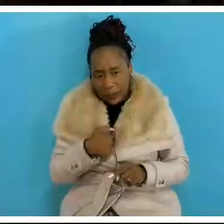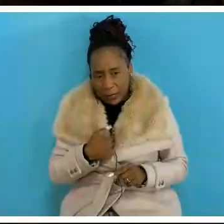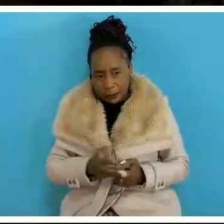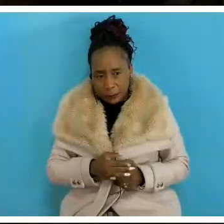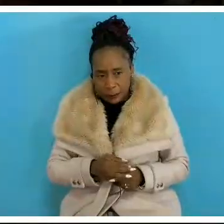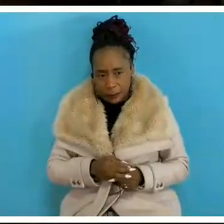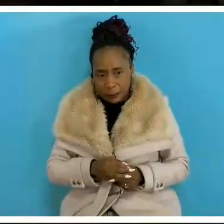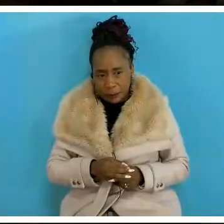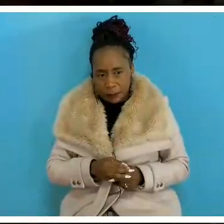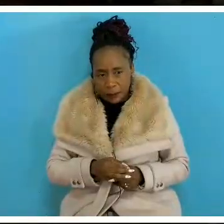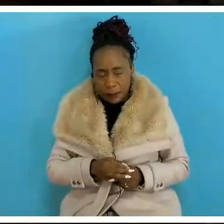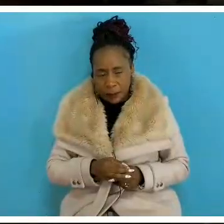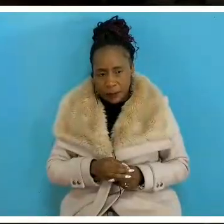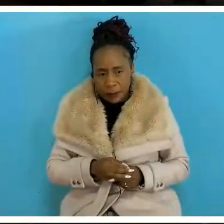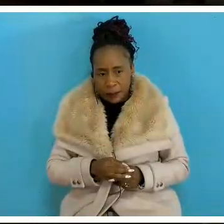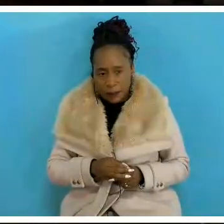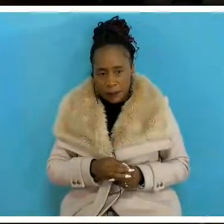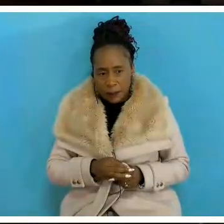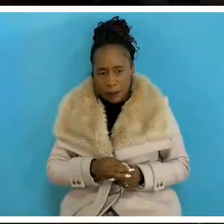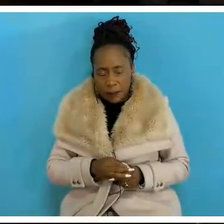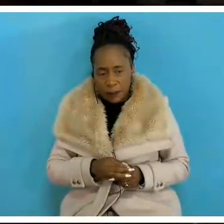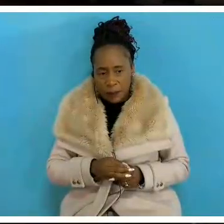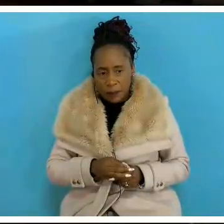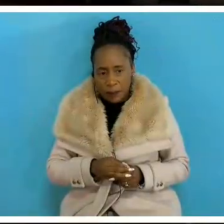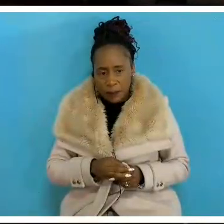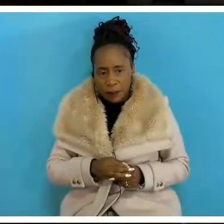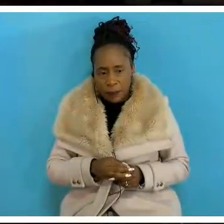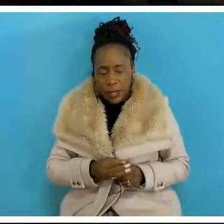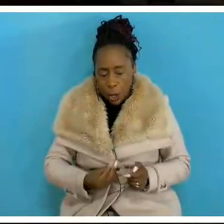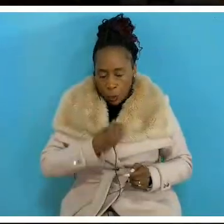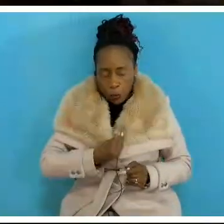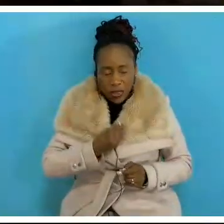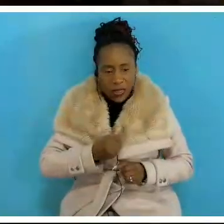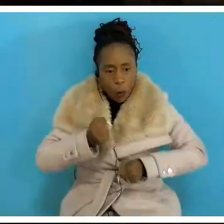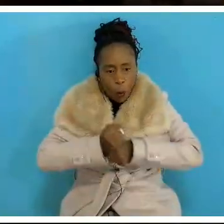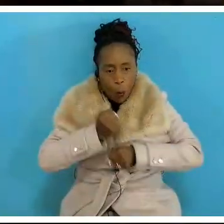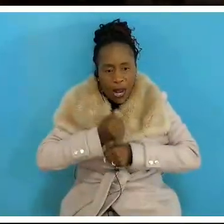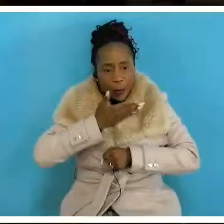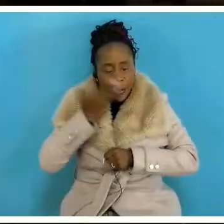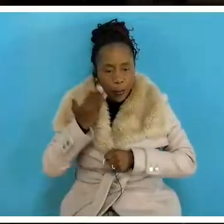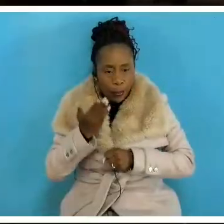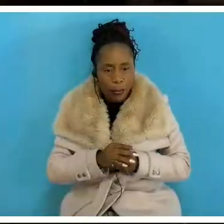is our youth unemployment rate for me.